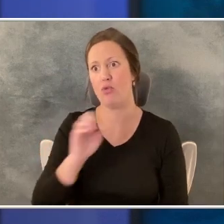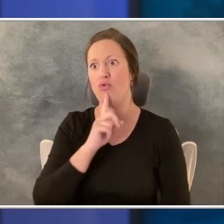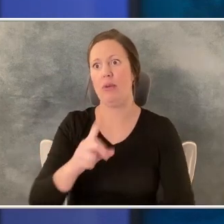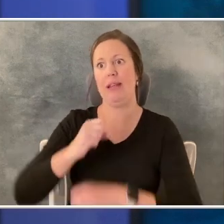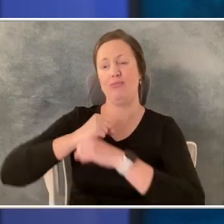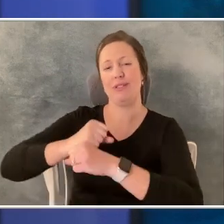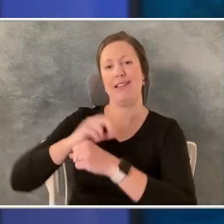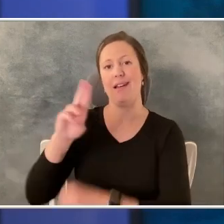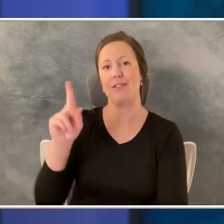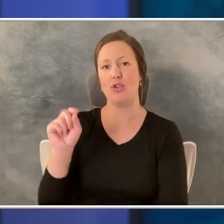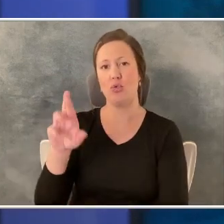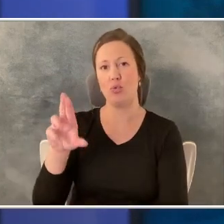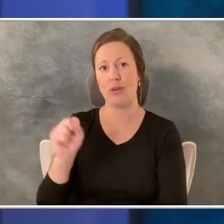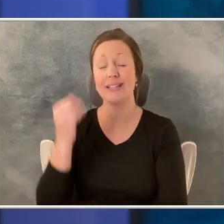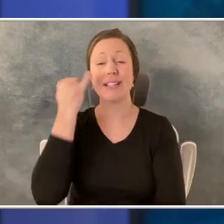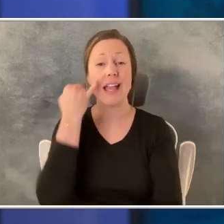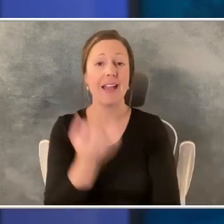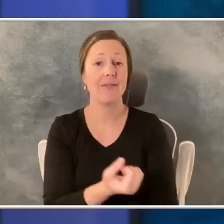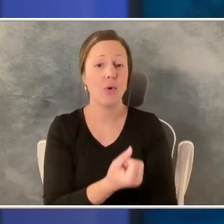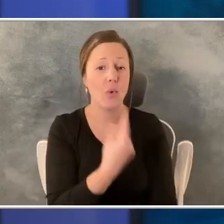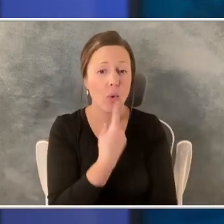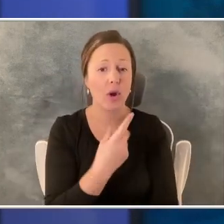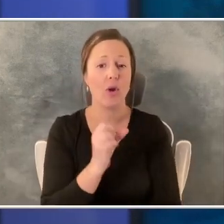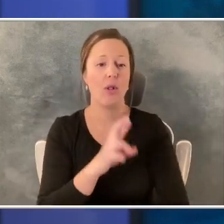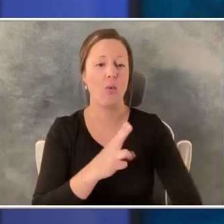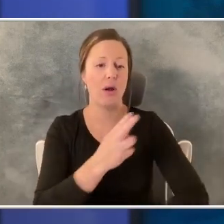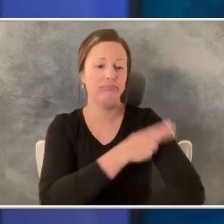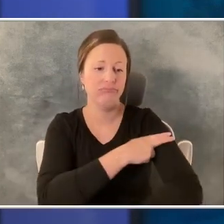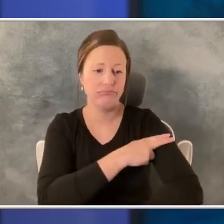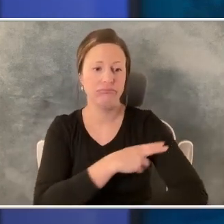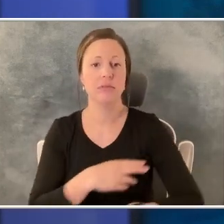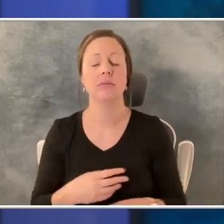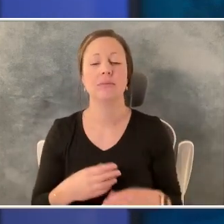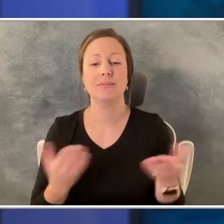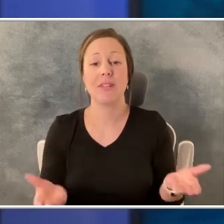that's oral or transdermal or something like that, which is more a